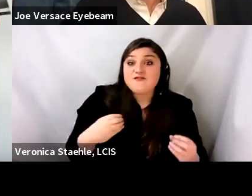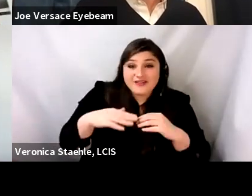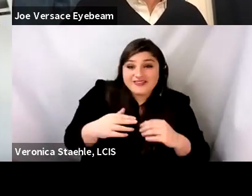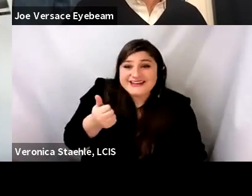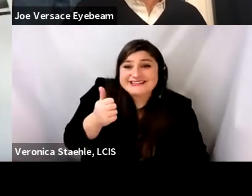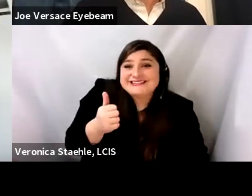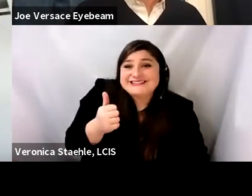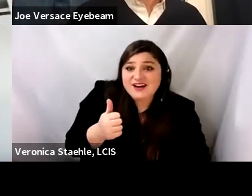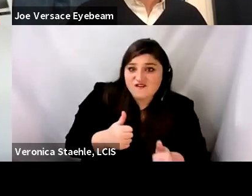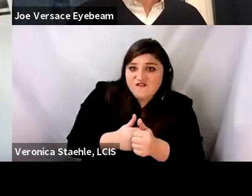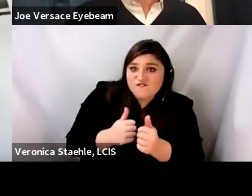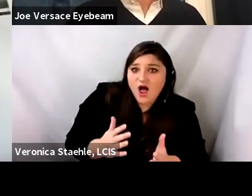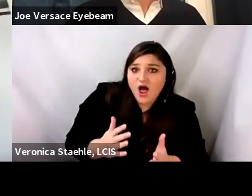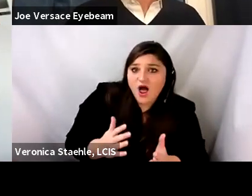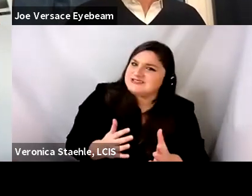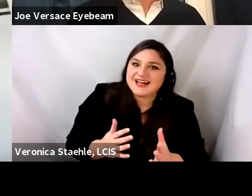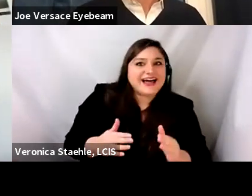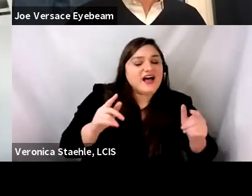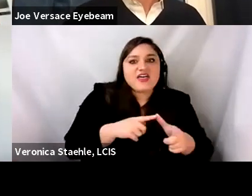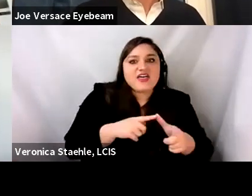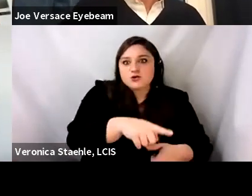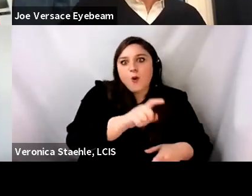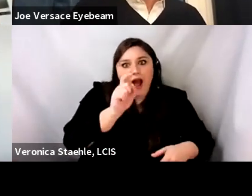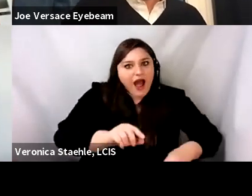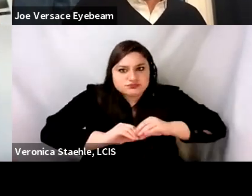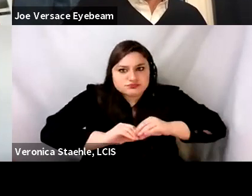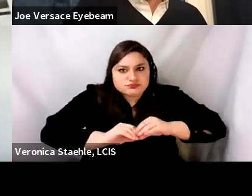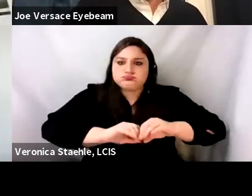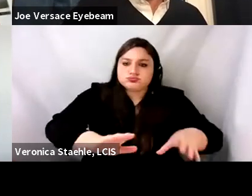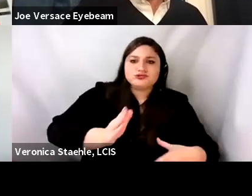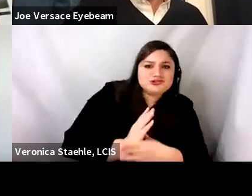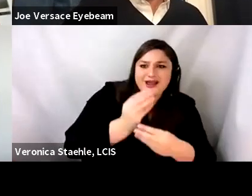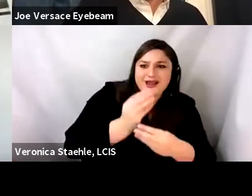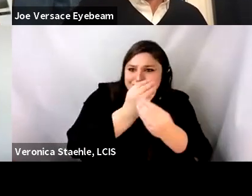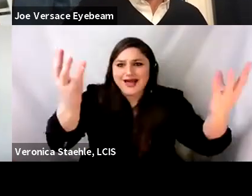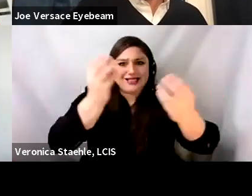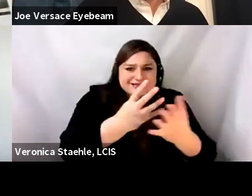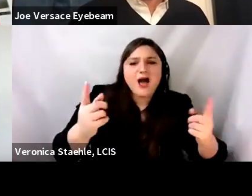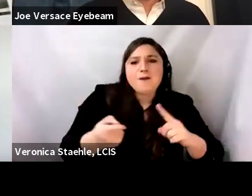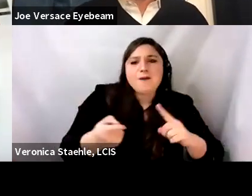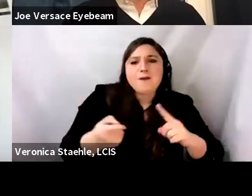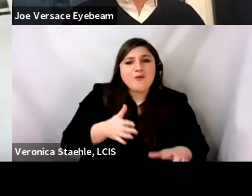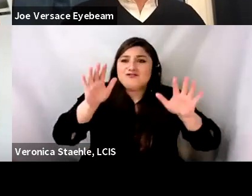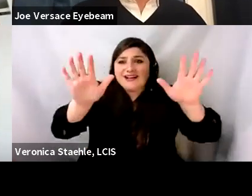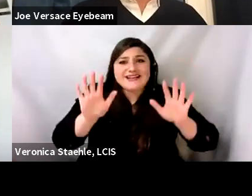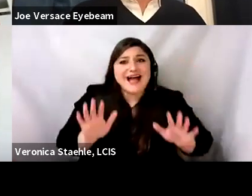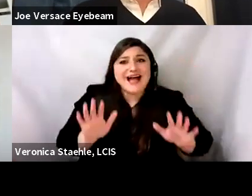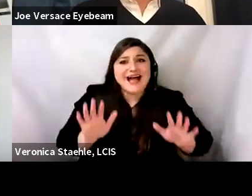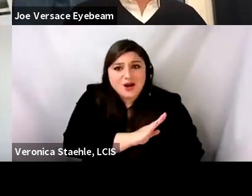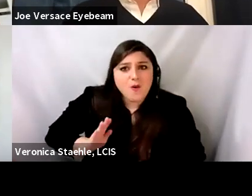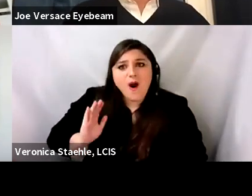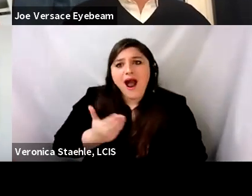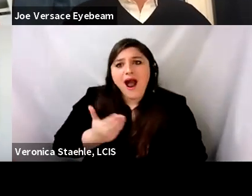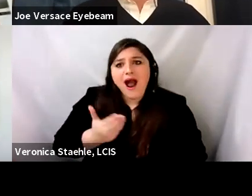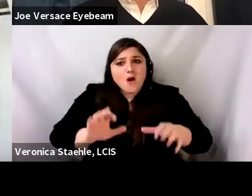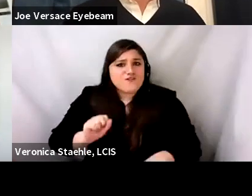incredible work. You know, we're all so proud of when we come to a board meeting and, Asenet Gomez, the director of